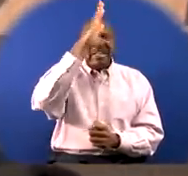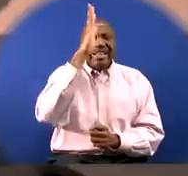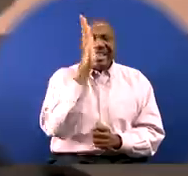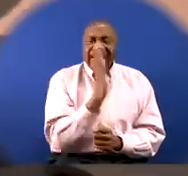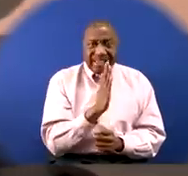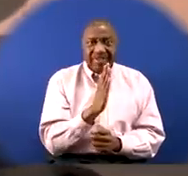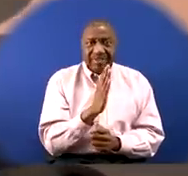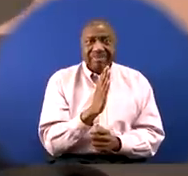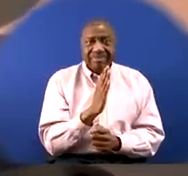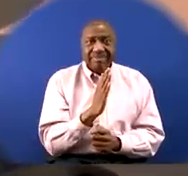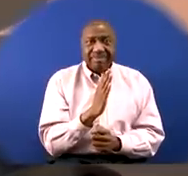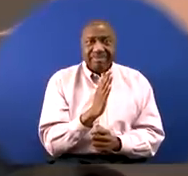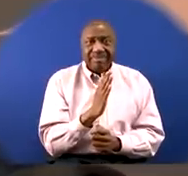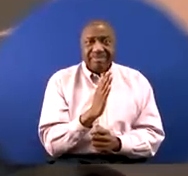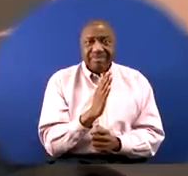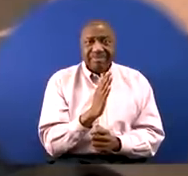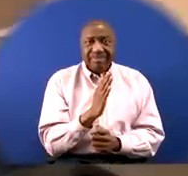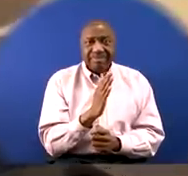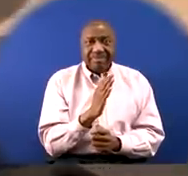it will never.